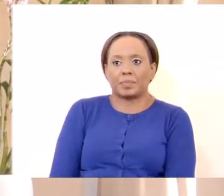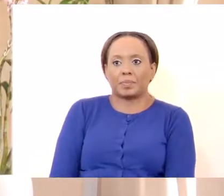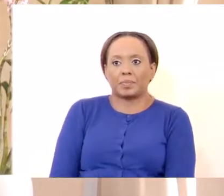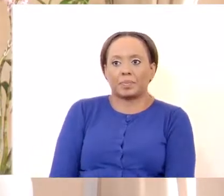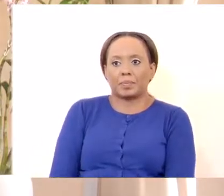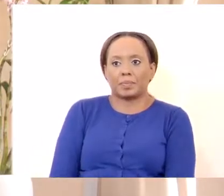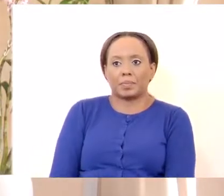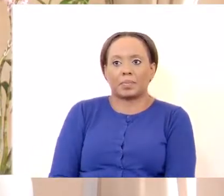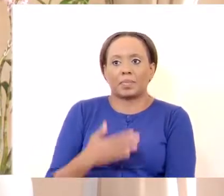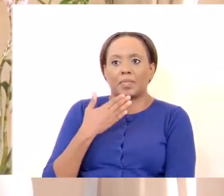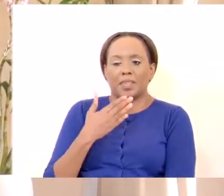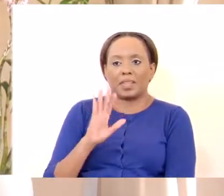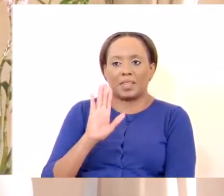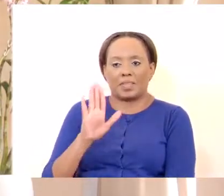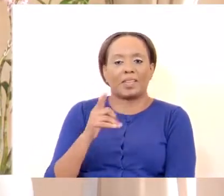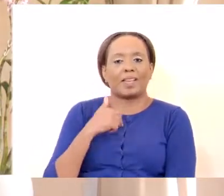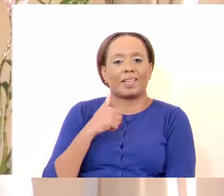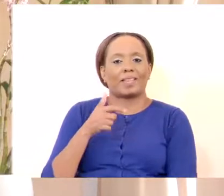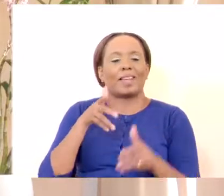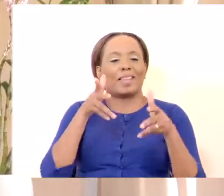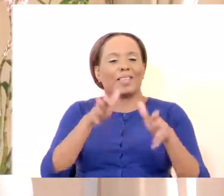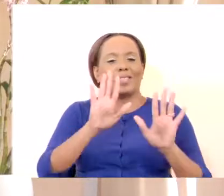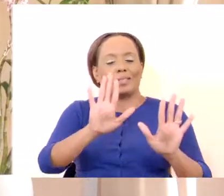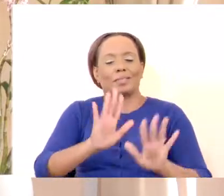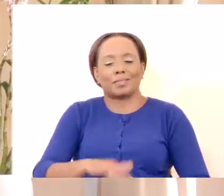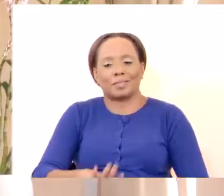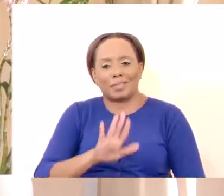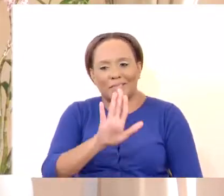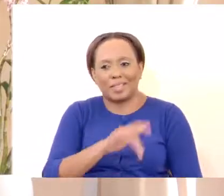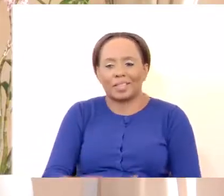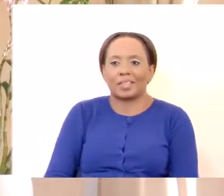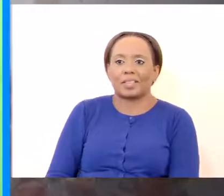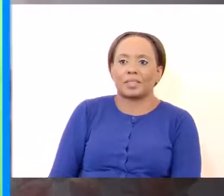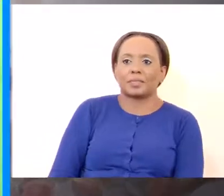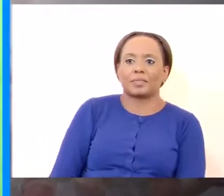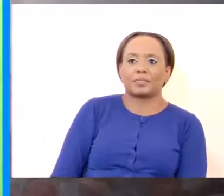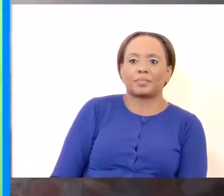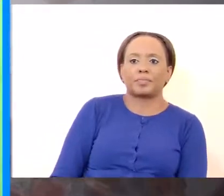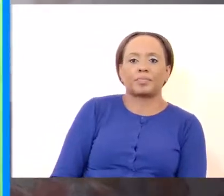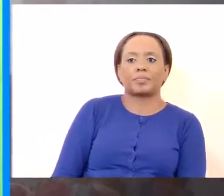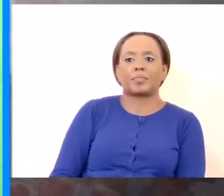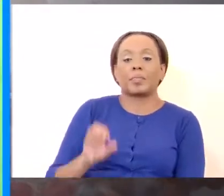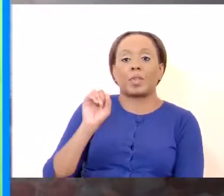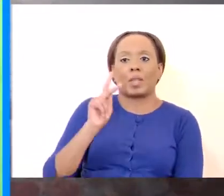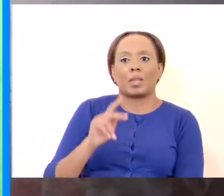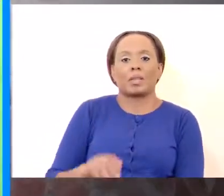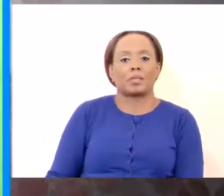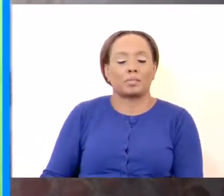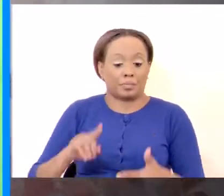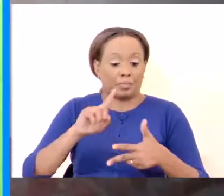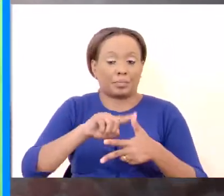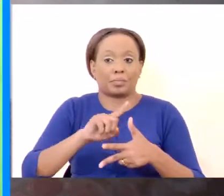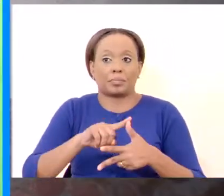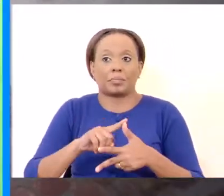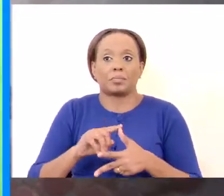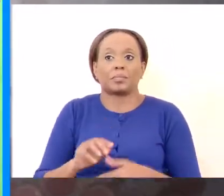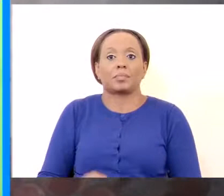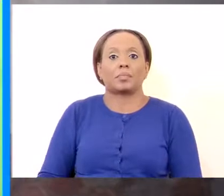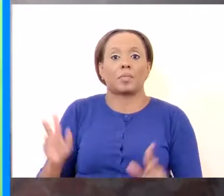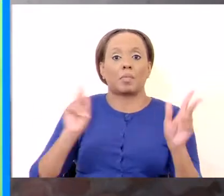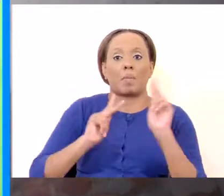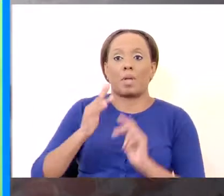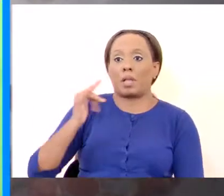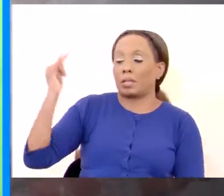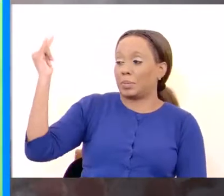Thank you kindly. I think I'll leave you alone for now. Minister Bostic, can you say with arrivals into Barbados,